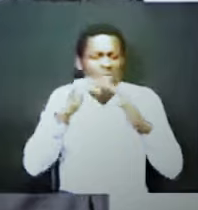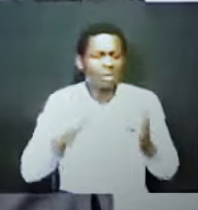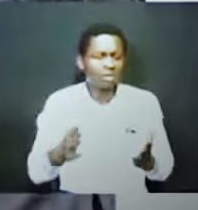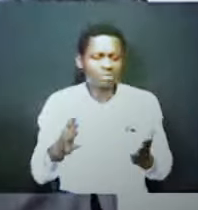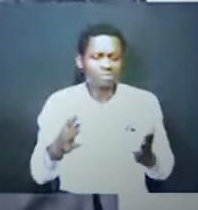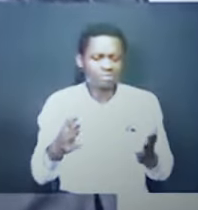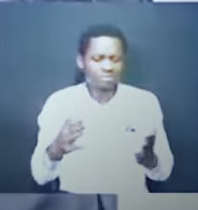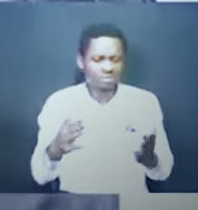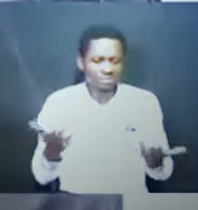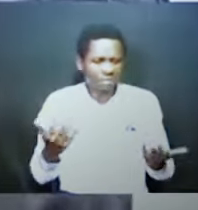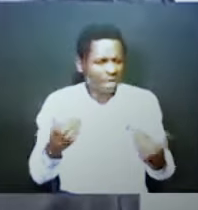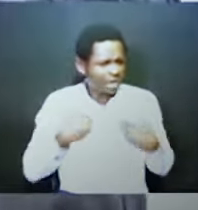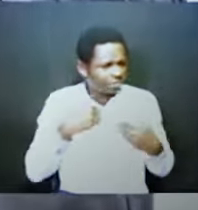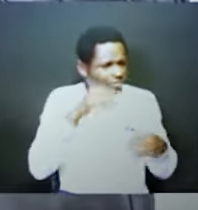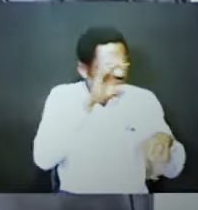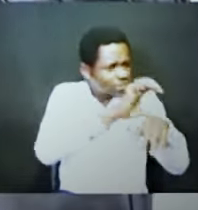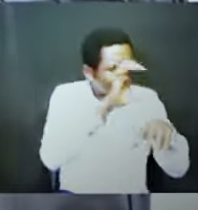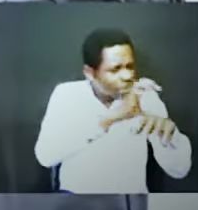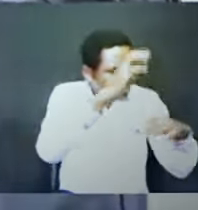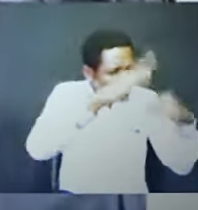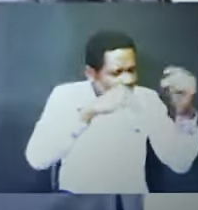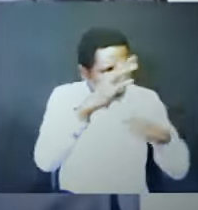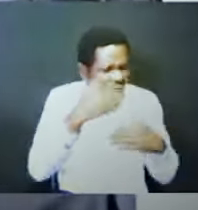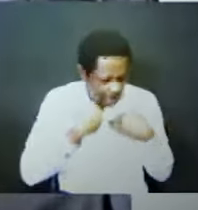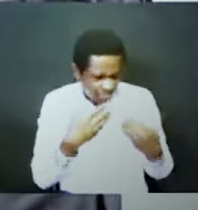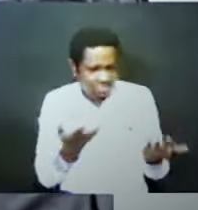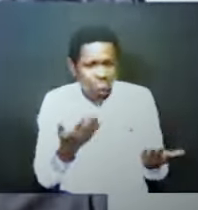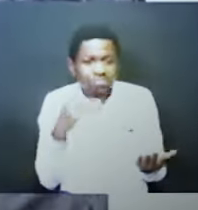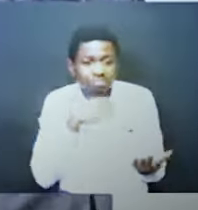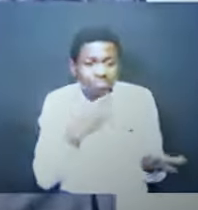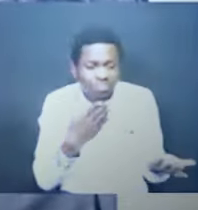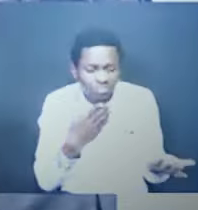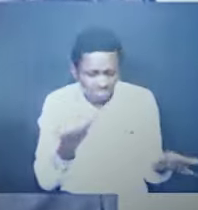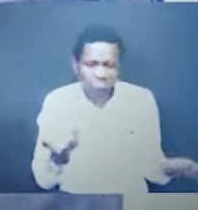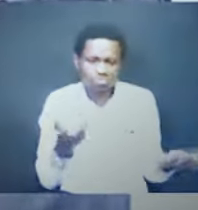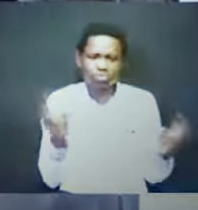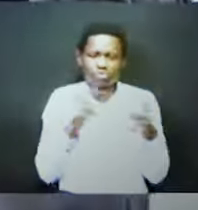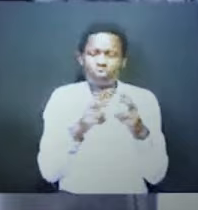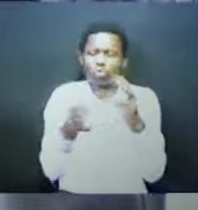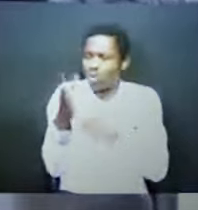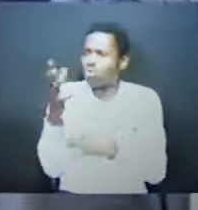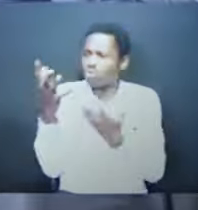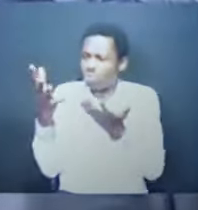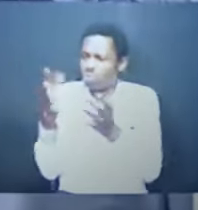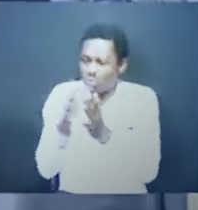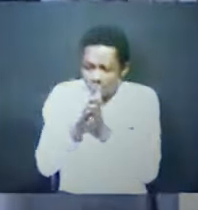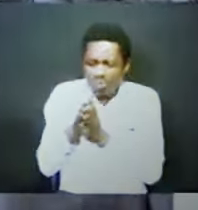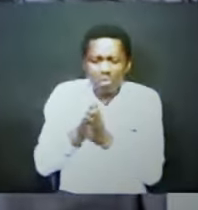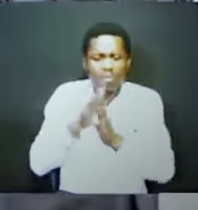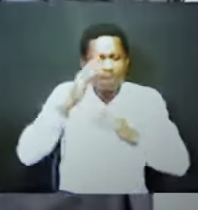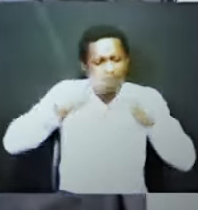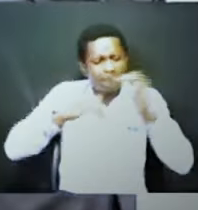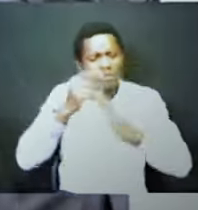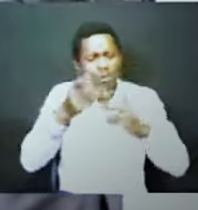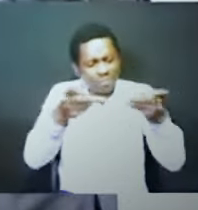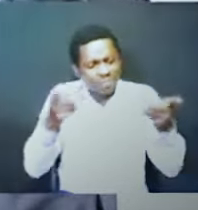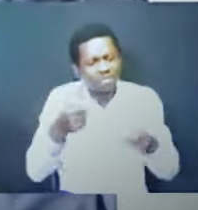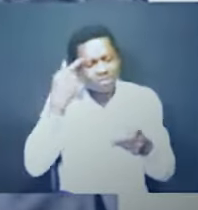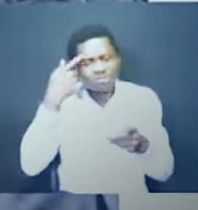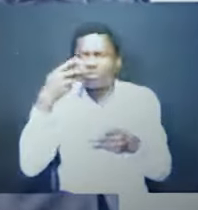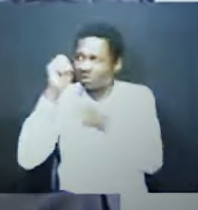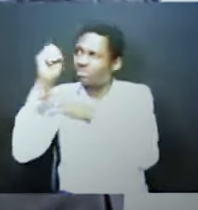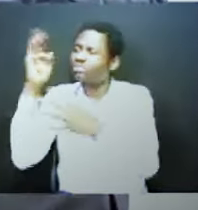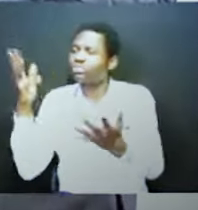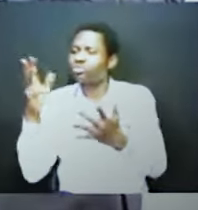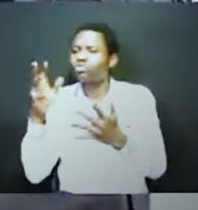are housing in churches. And God desires that we even build a place for him. So God is not